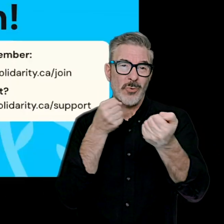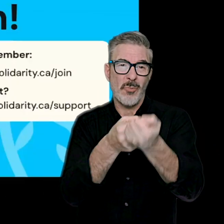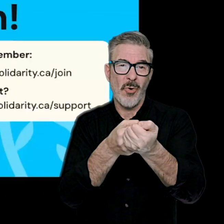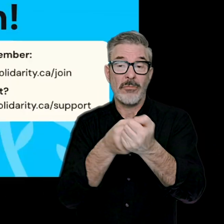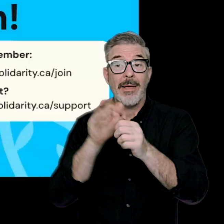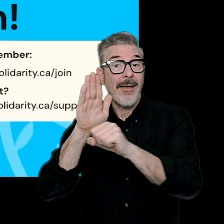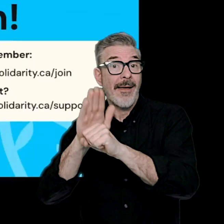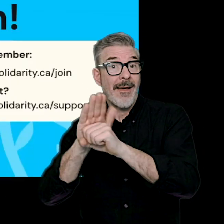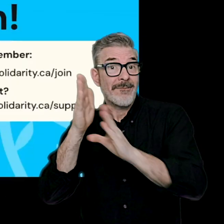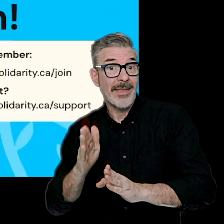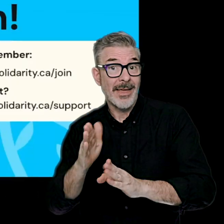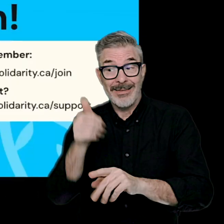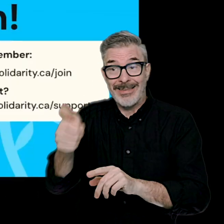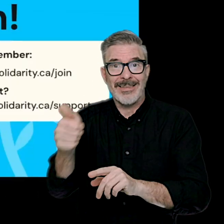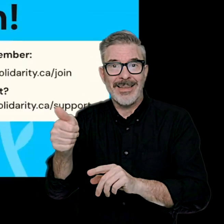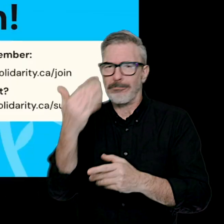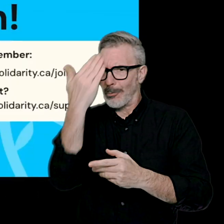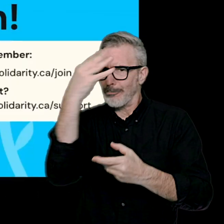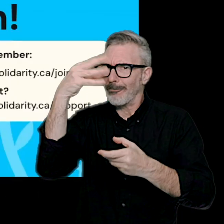work, you could go to